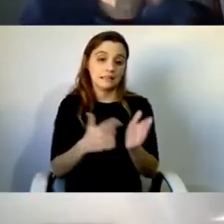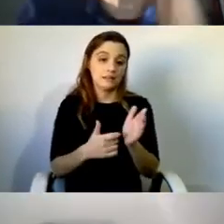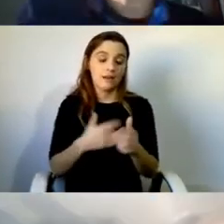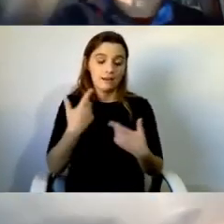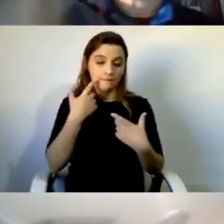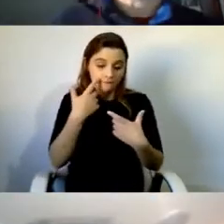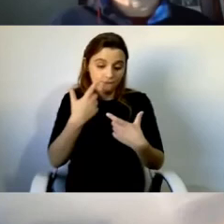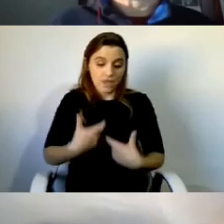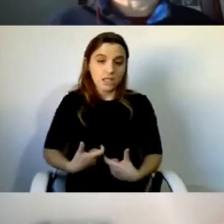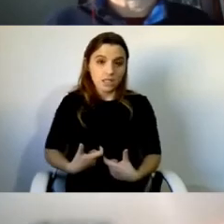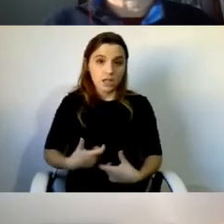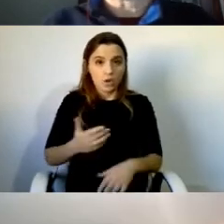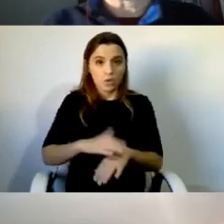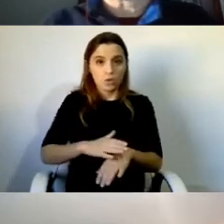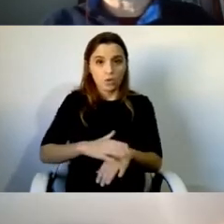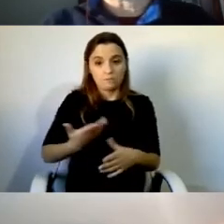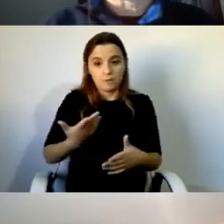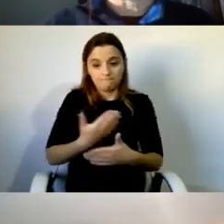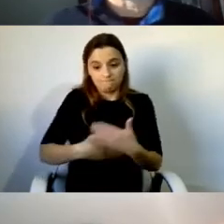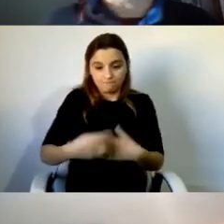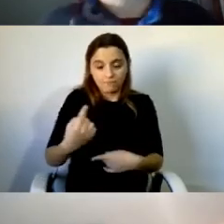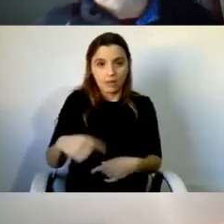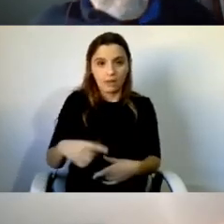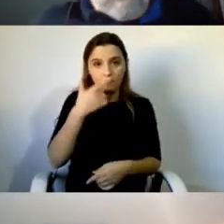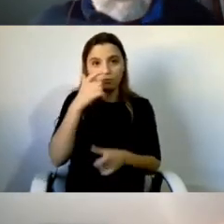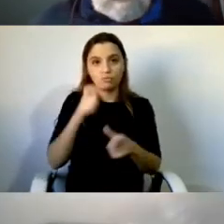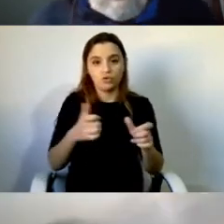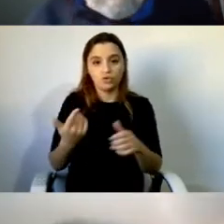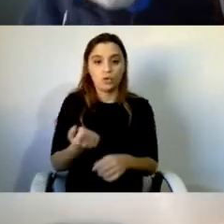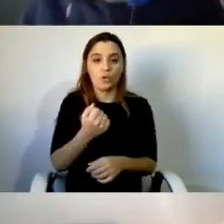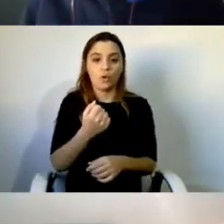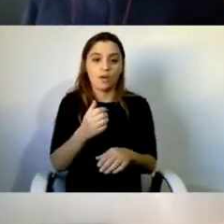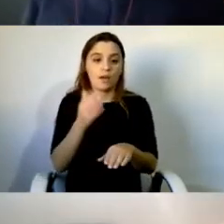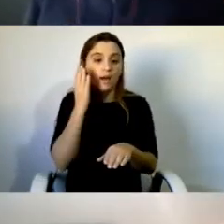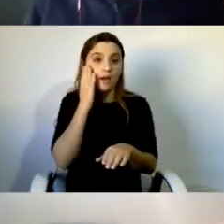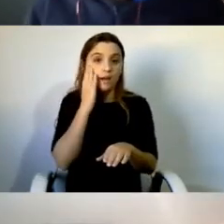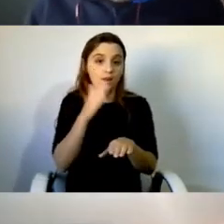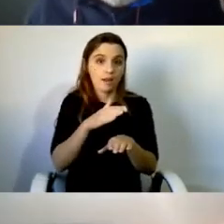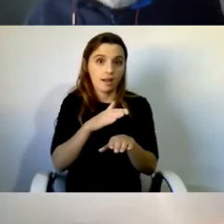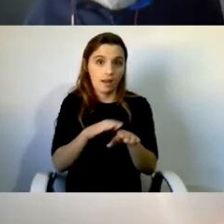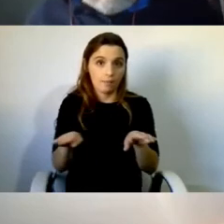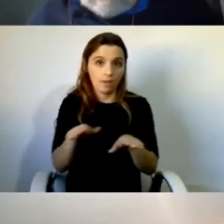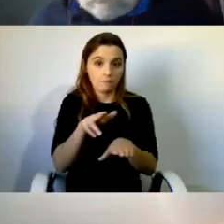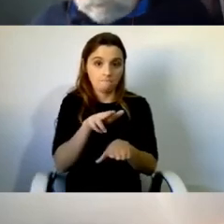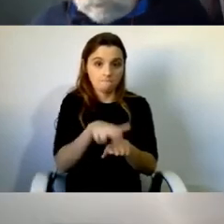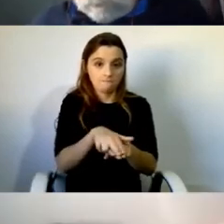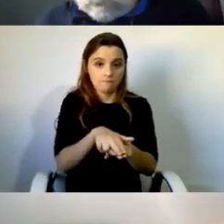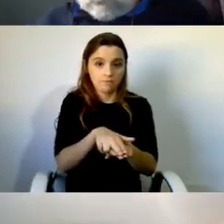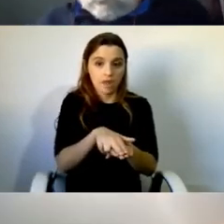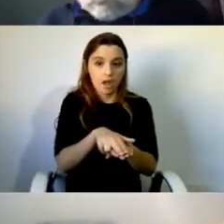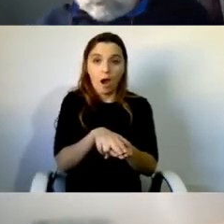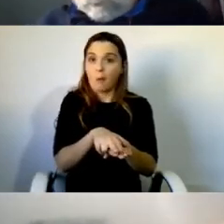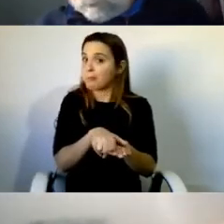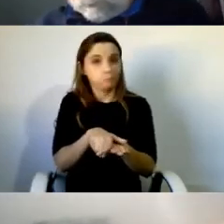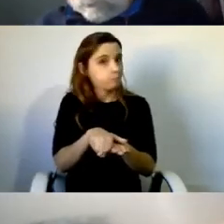A person cannot get out of bed without somebody to help. And if there is no